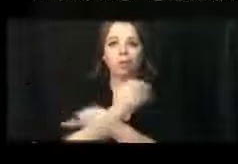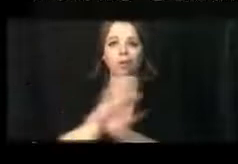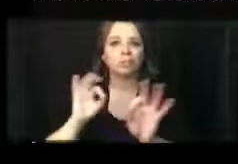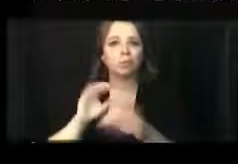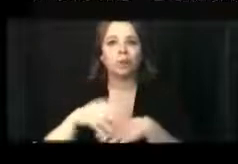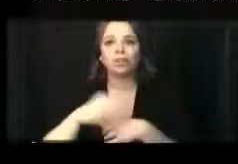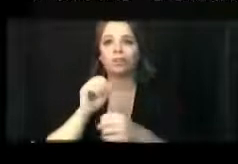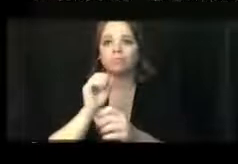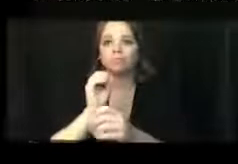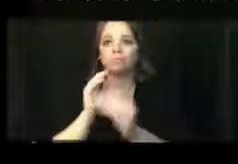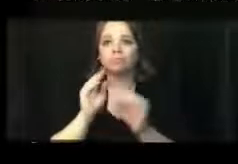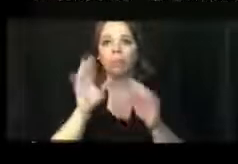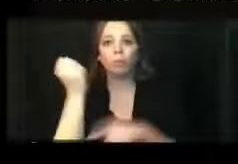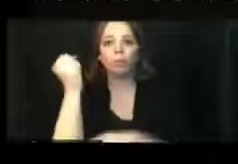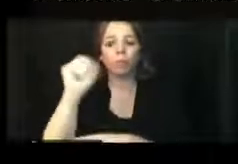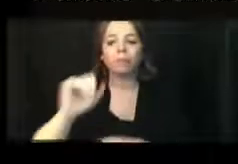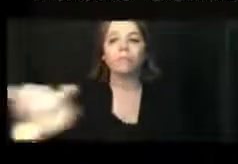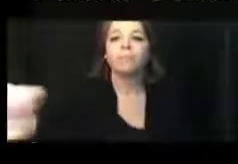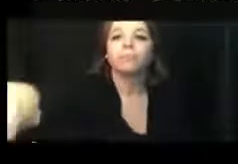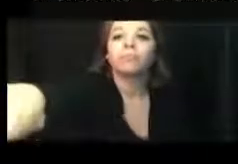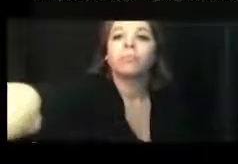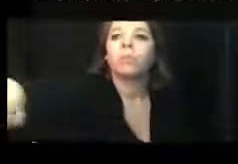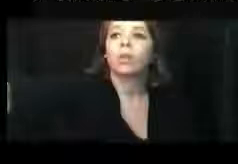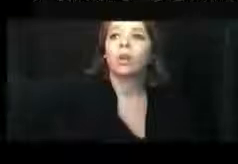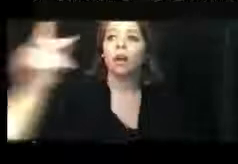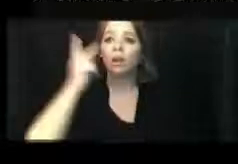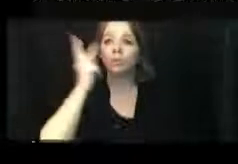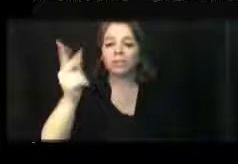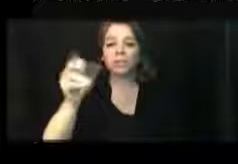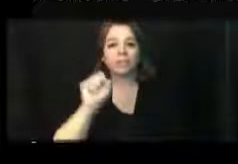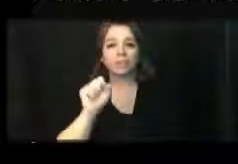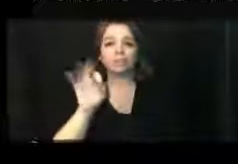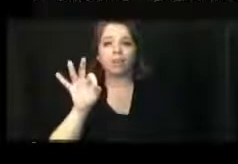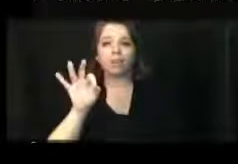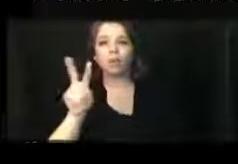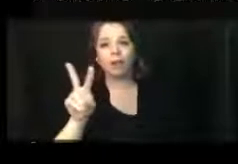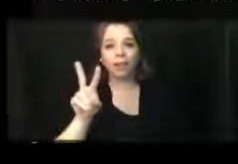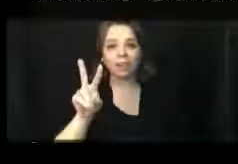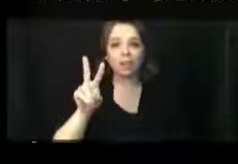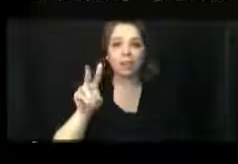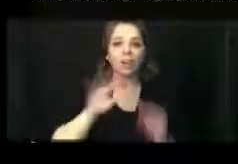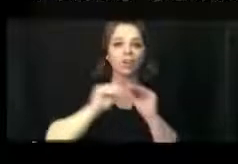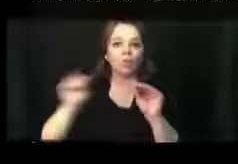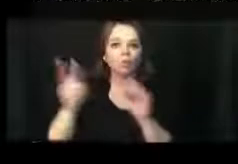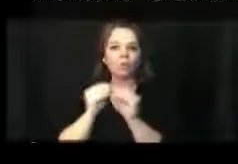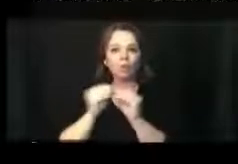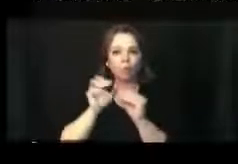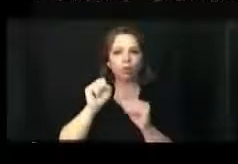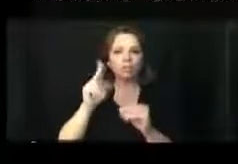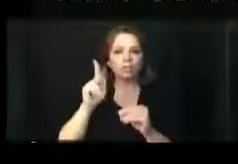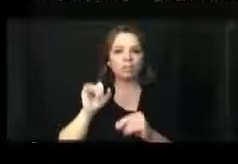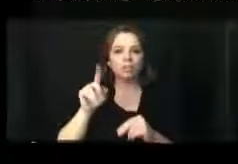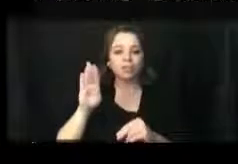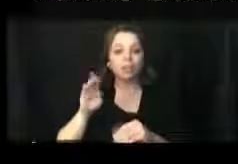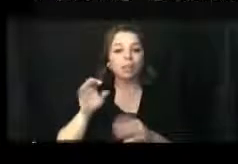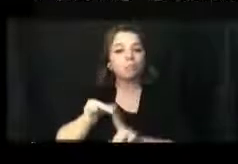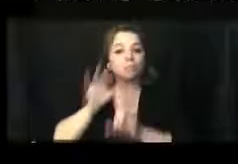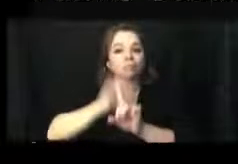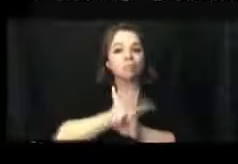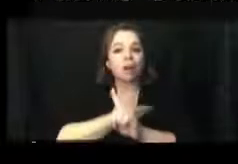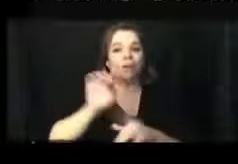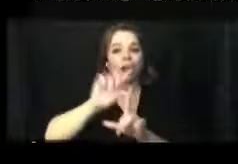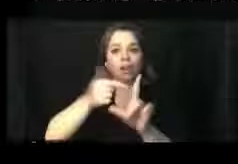Valley that is growing with population kind of move out of the urban areas into more suburbs, especially with our LGBTQ plus community.